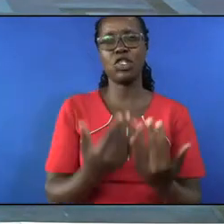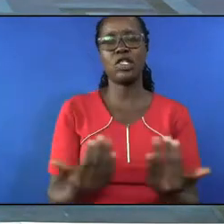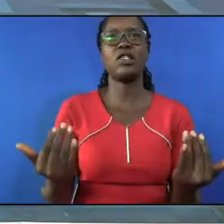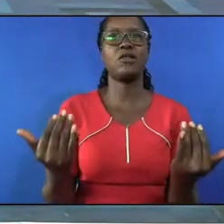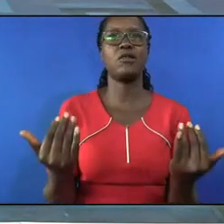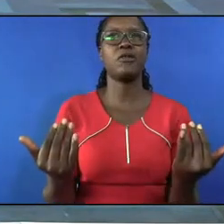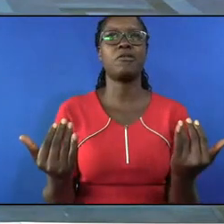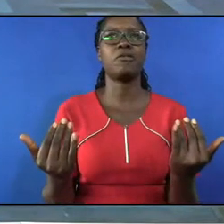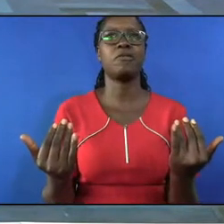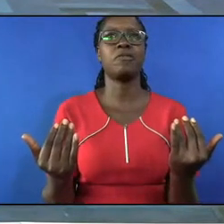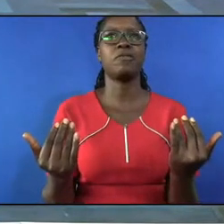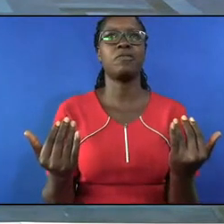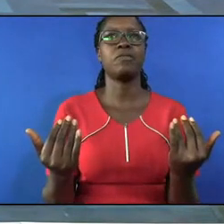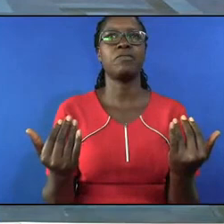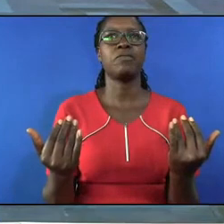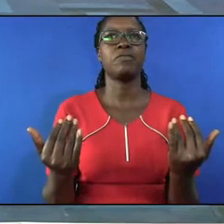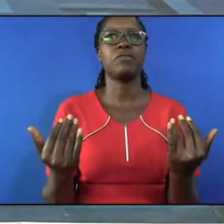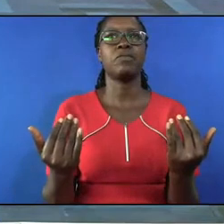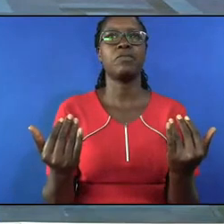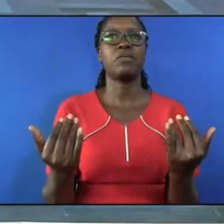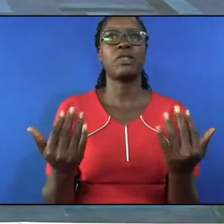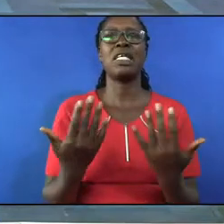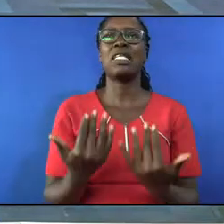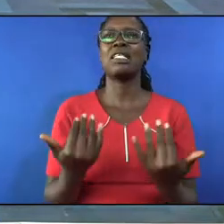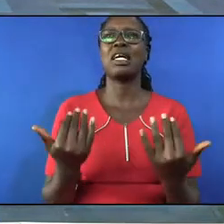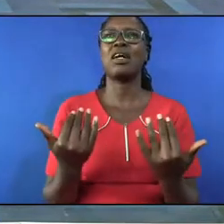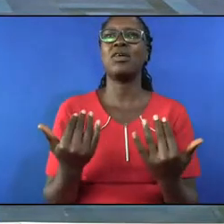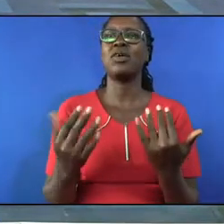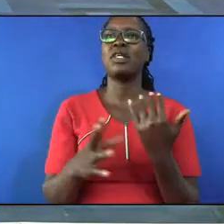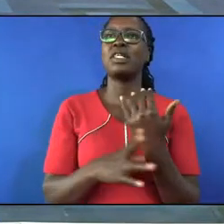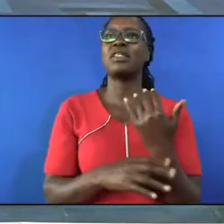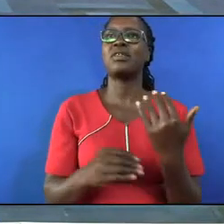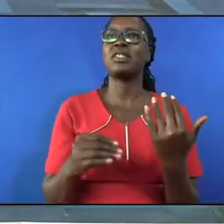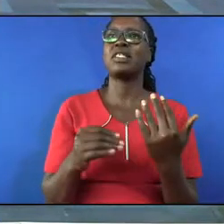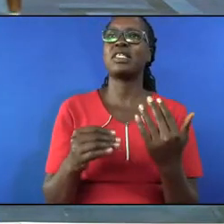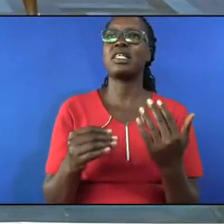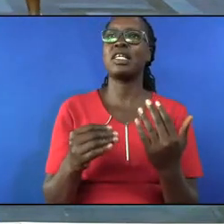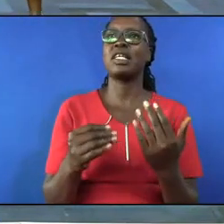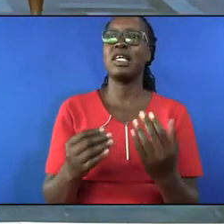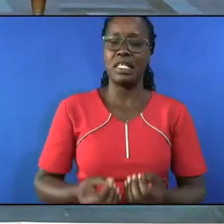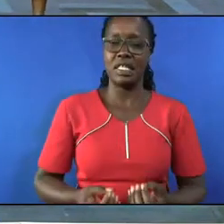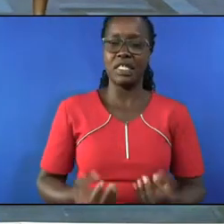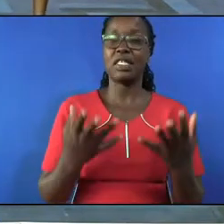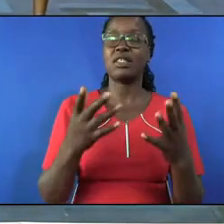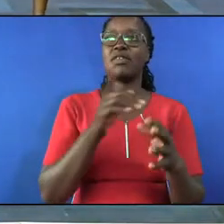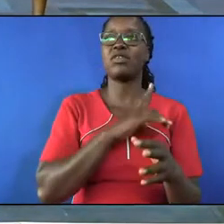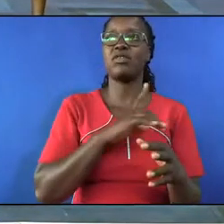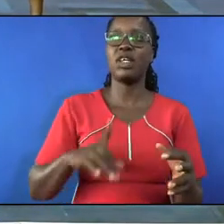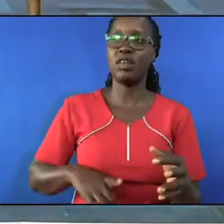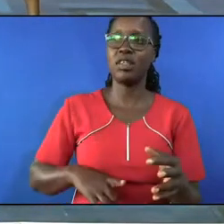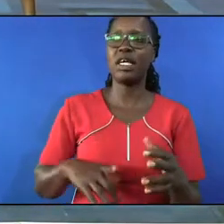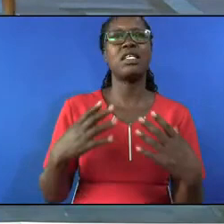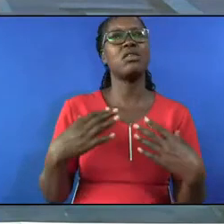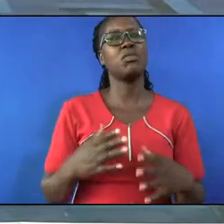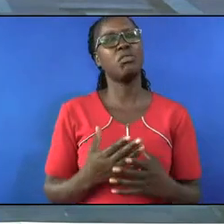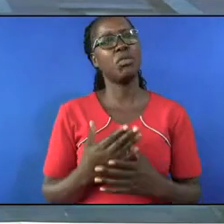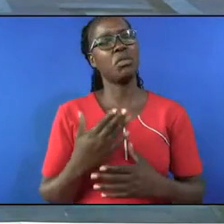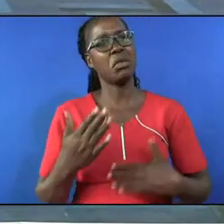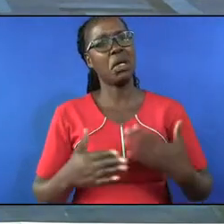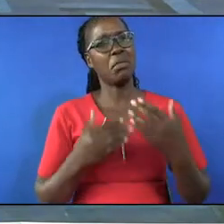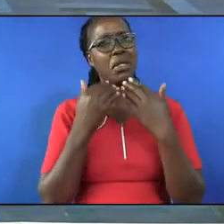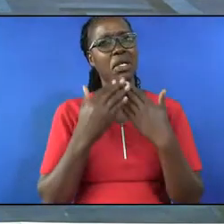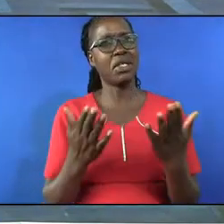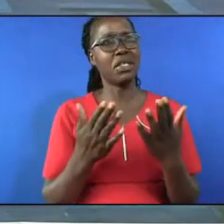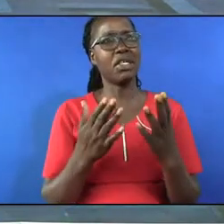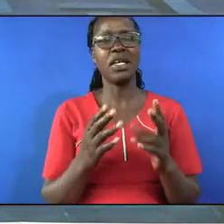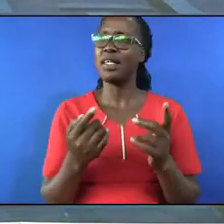children. And it reached a point that they would steal the sacrifices of the Lord, and people were displeased. You know,